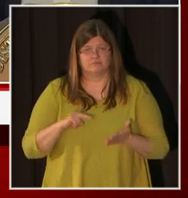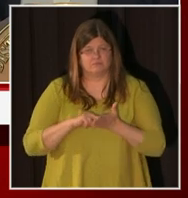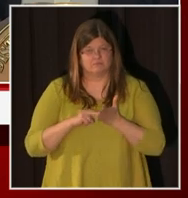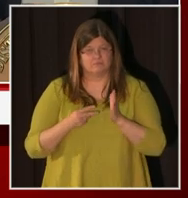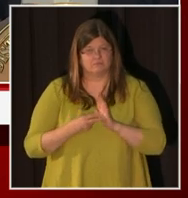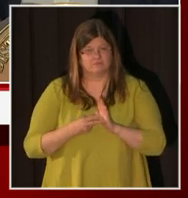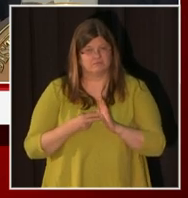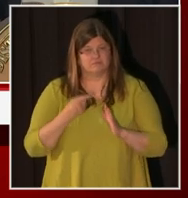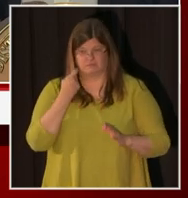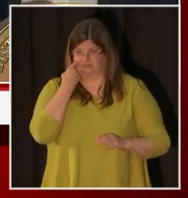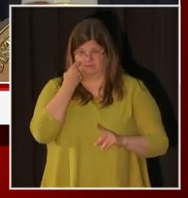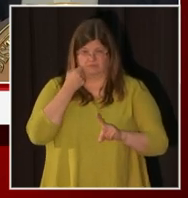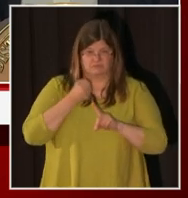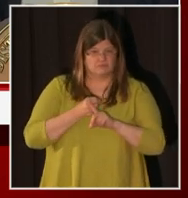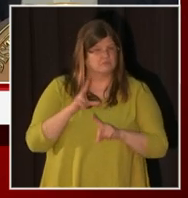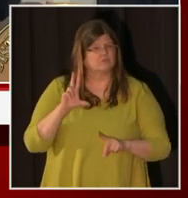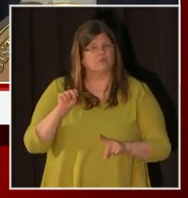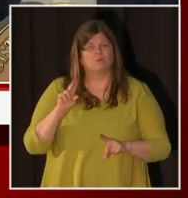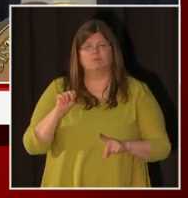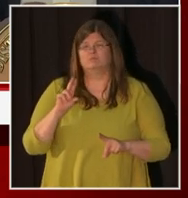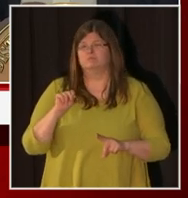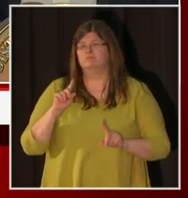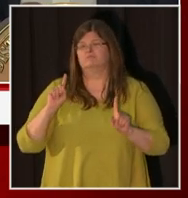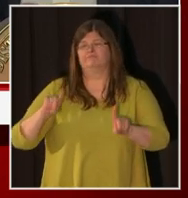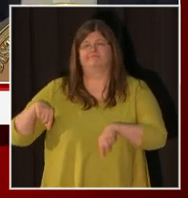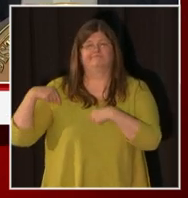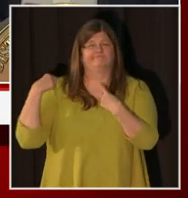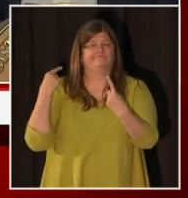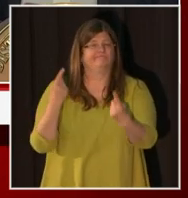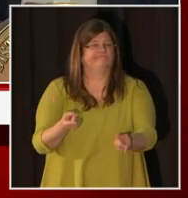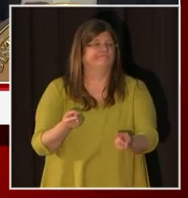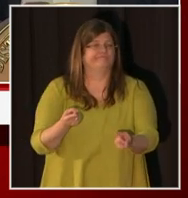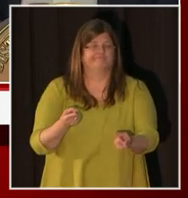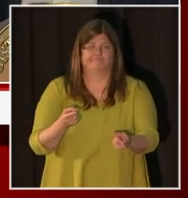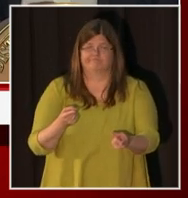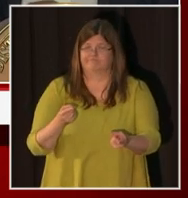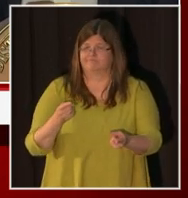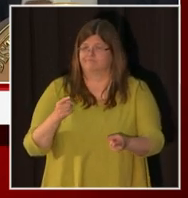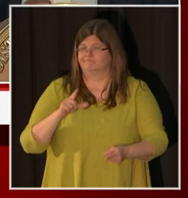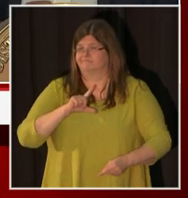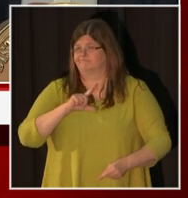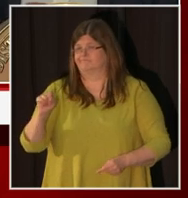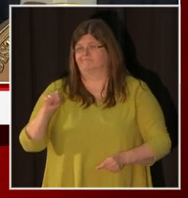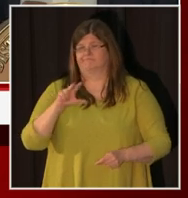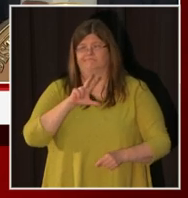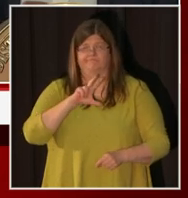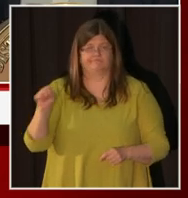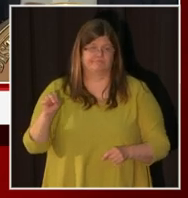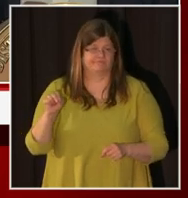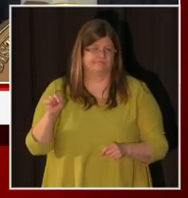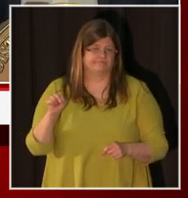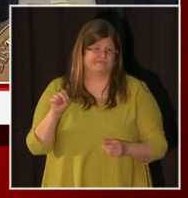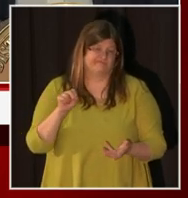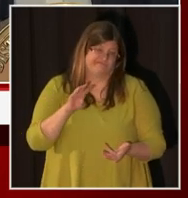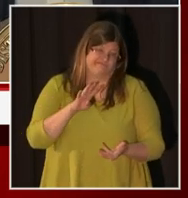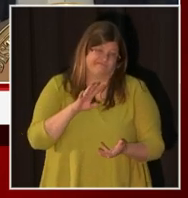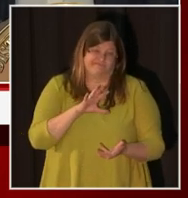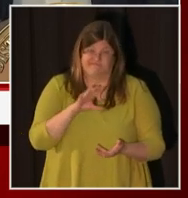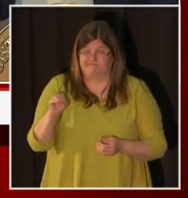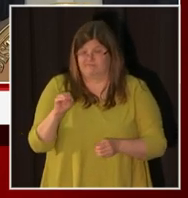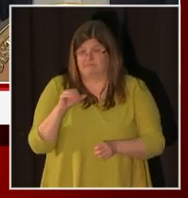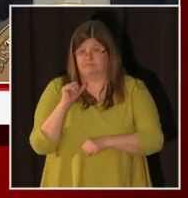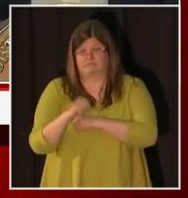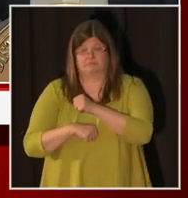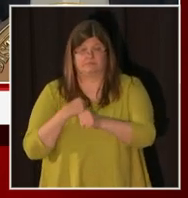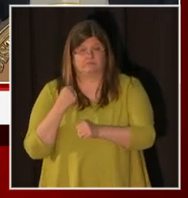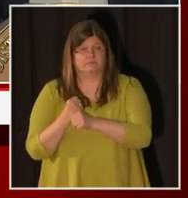pandemic, not last year or the year before that, but for decades and indeed centuries. And so as we think about